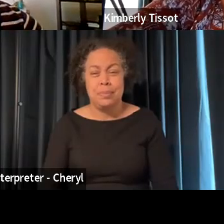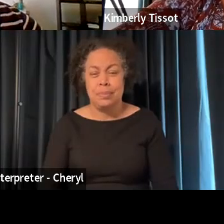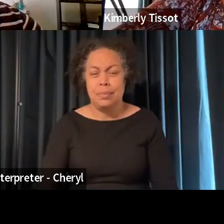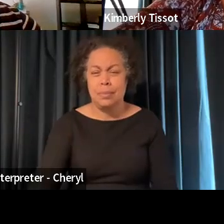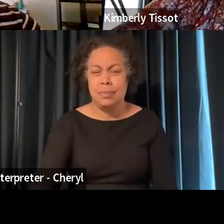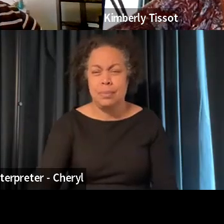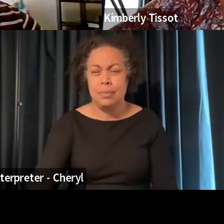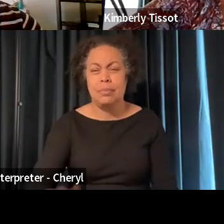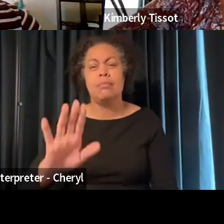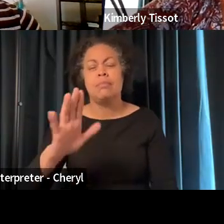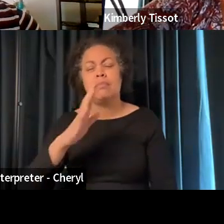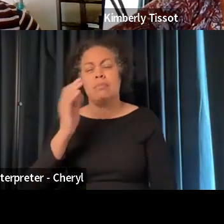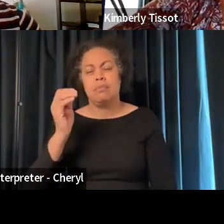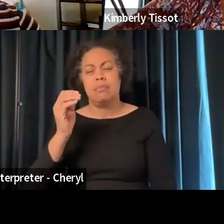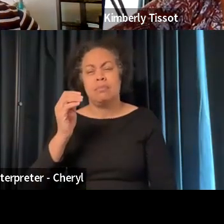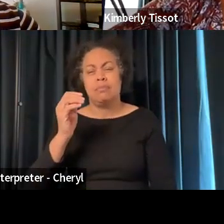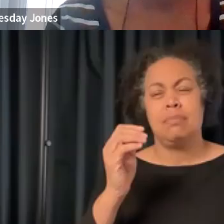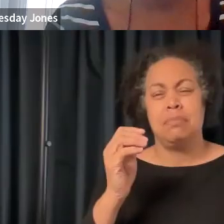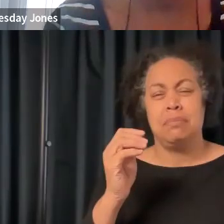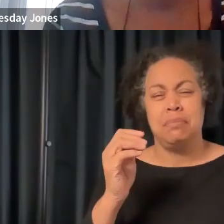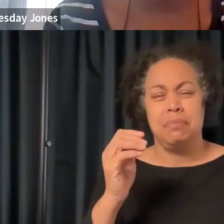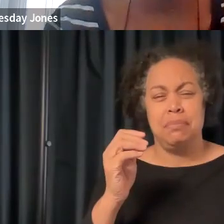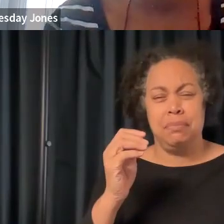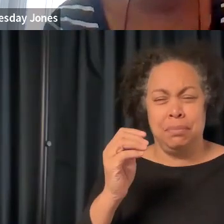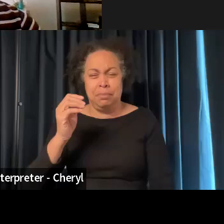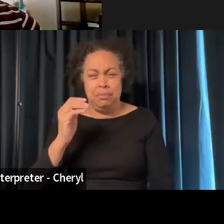Oh, I guess I should follow my, oh, sorry.